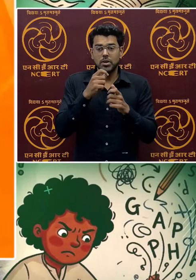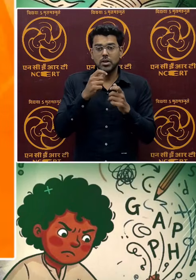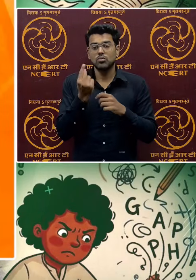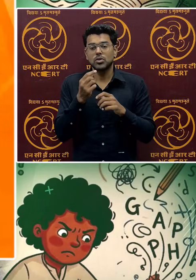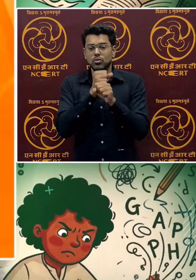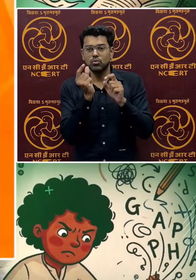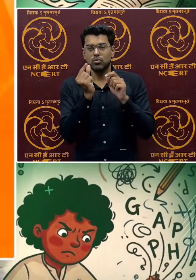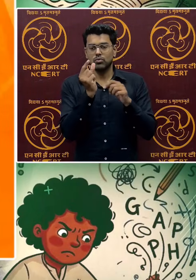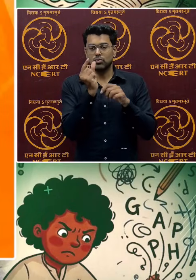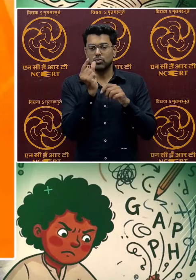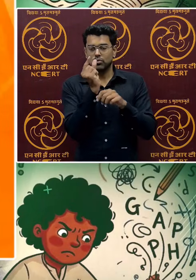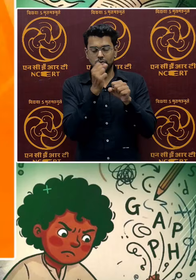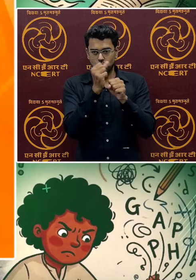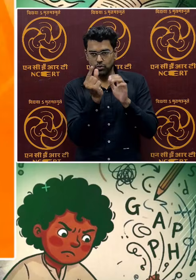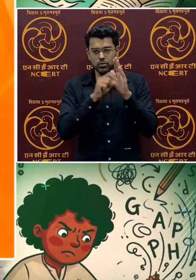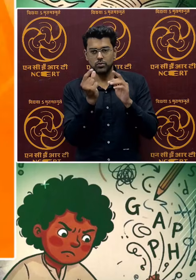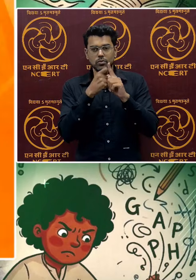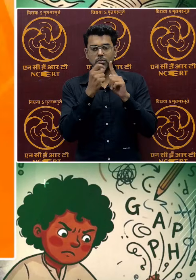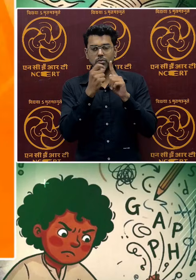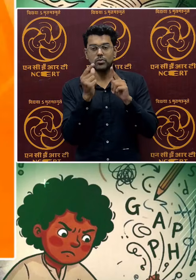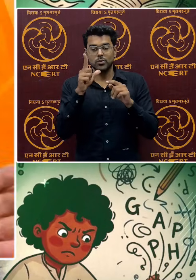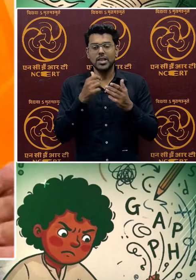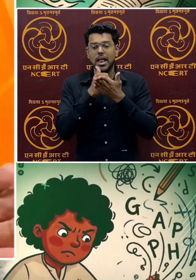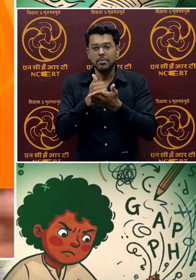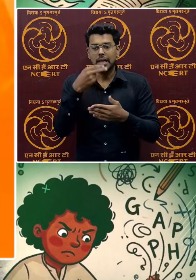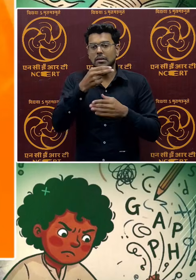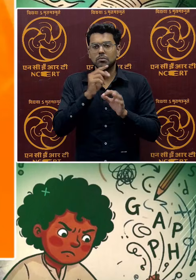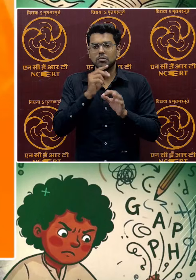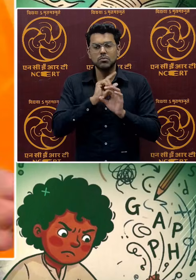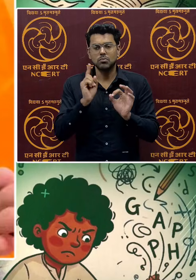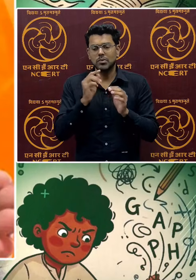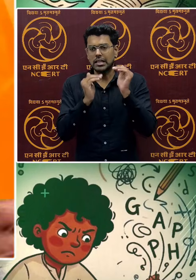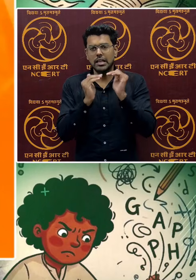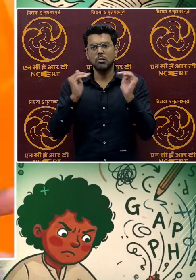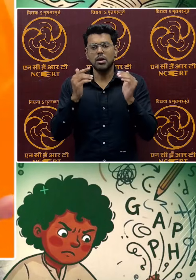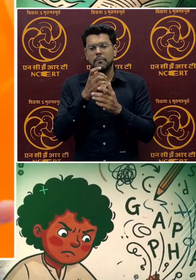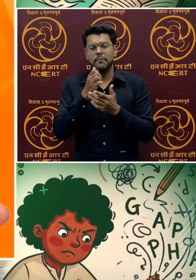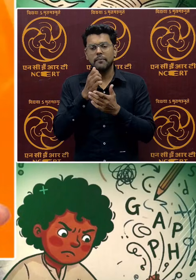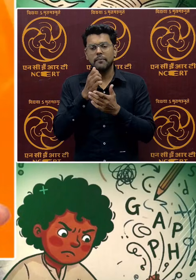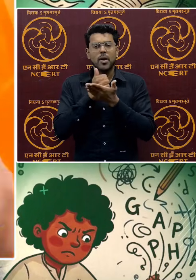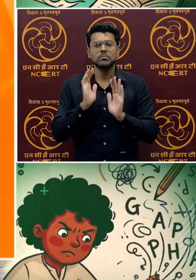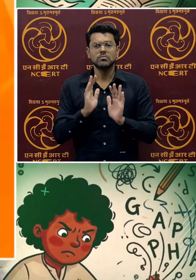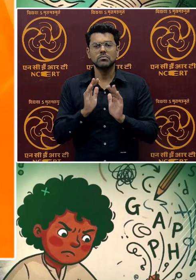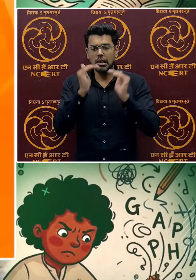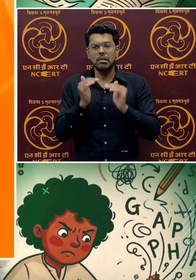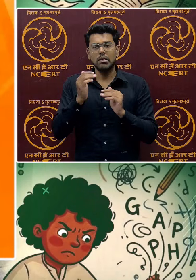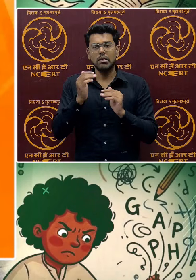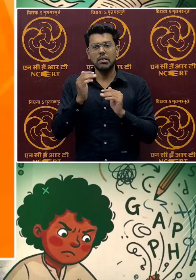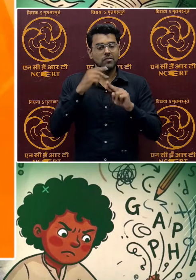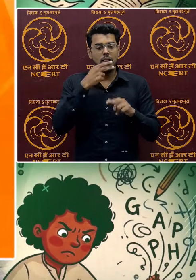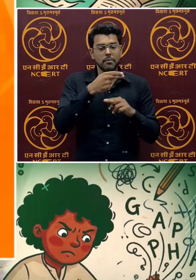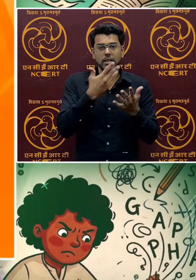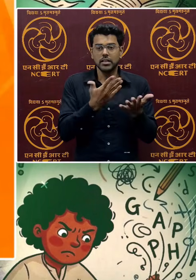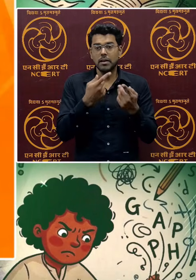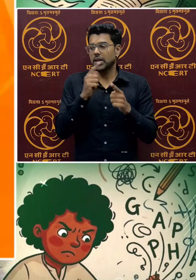school style, it helps children. Don't label, don't segregate, help everyone. You want to label your items,